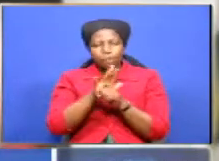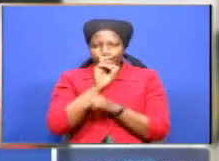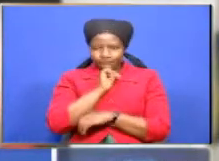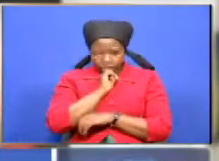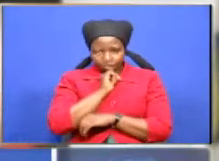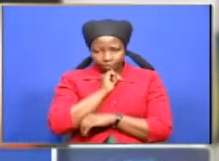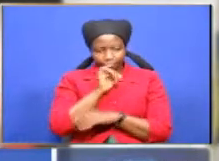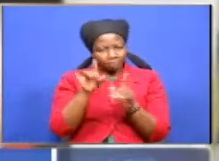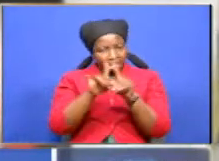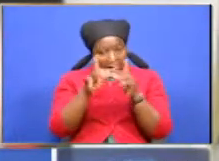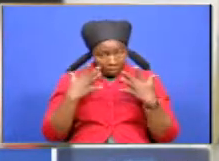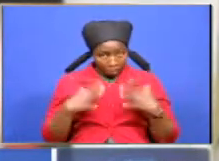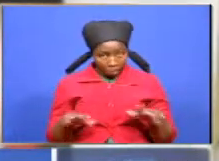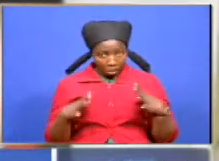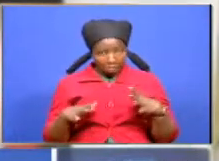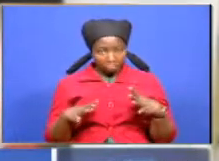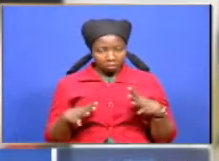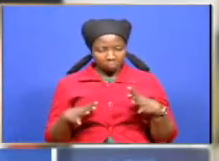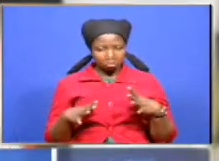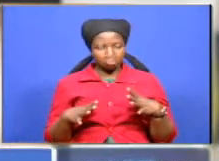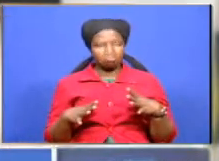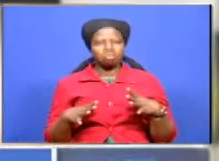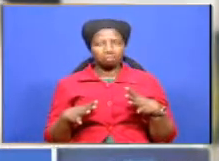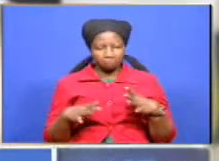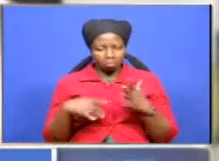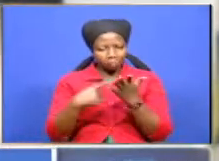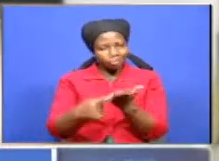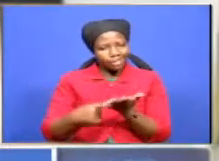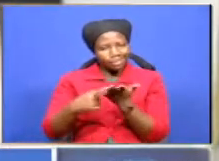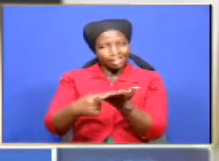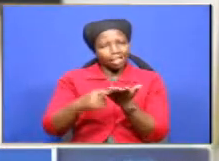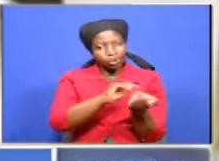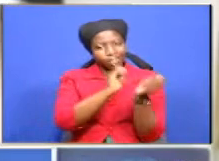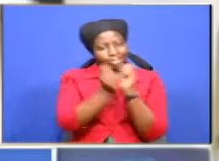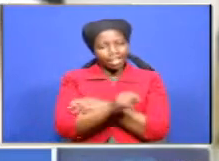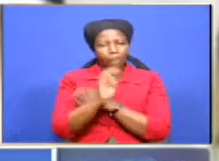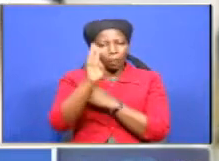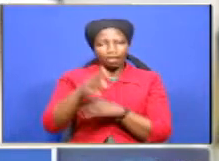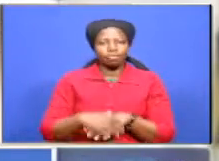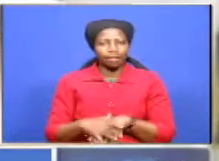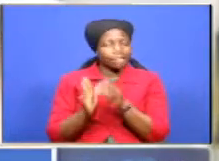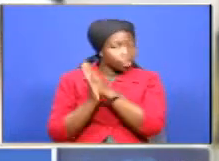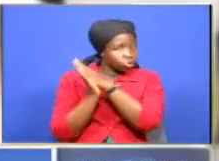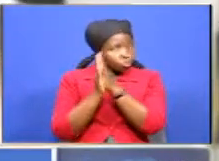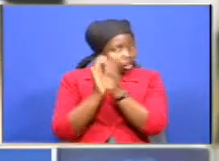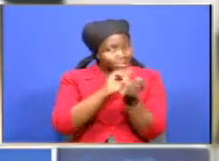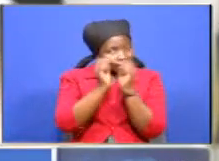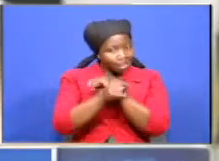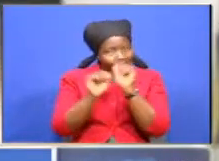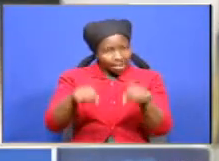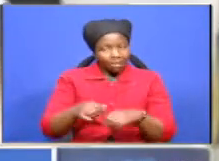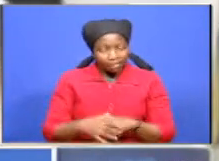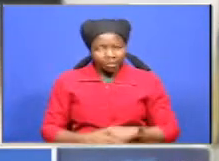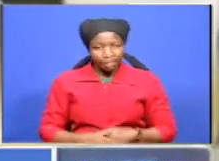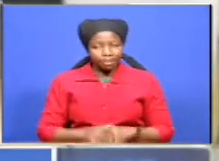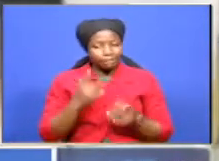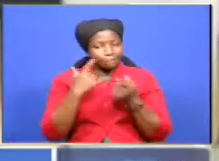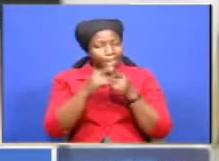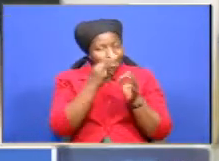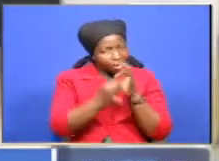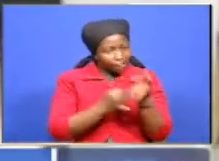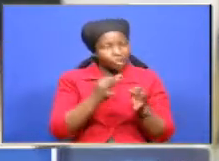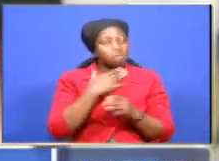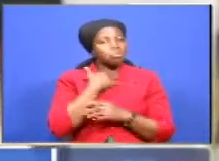as a people we would change the discussion, the narrative would change. But for as long as we want to live